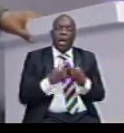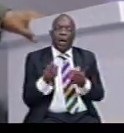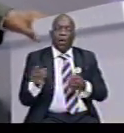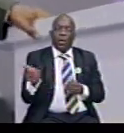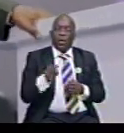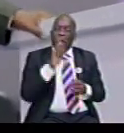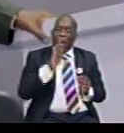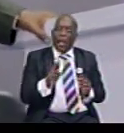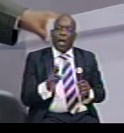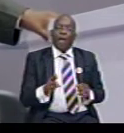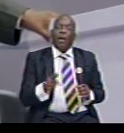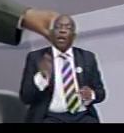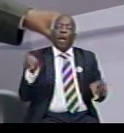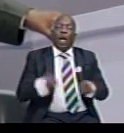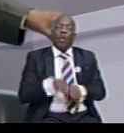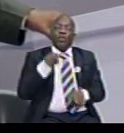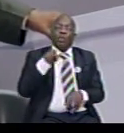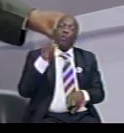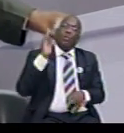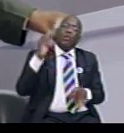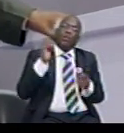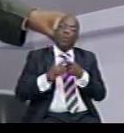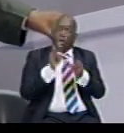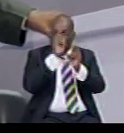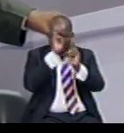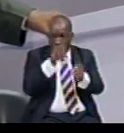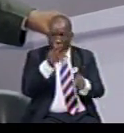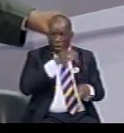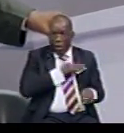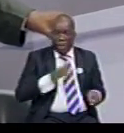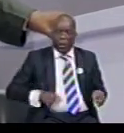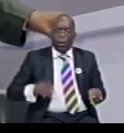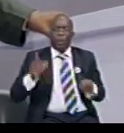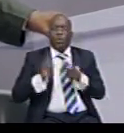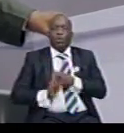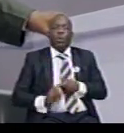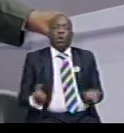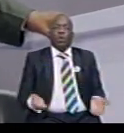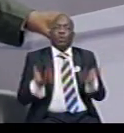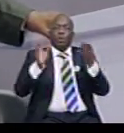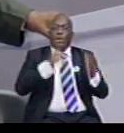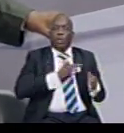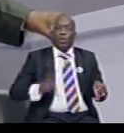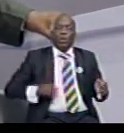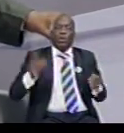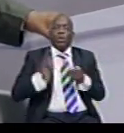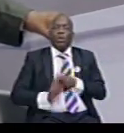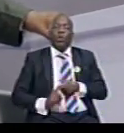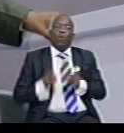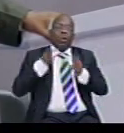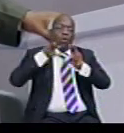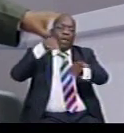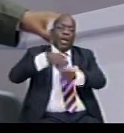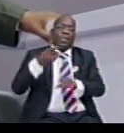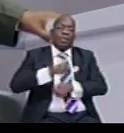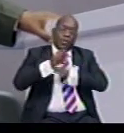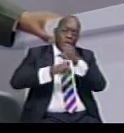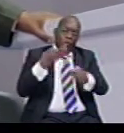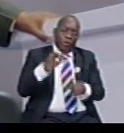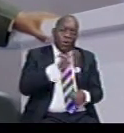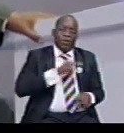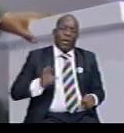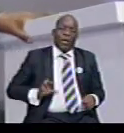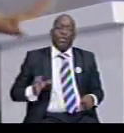to honor Christ, to exalt Christ, and to look at the suffering of Christ, they're not looking at the suffering of Christ, they're looking